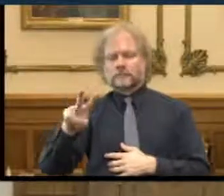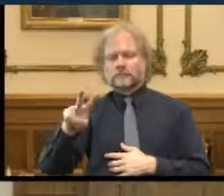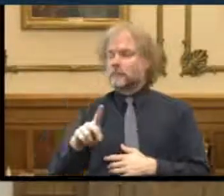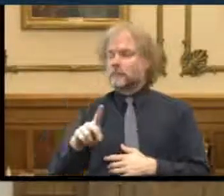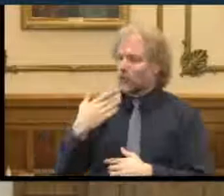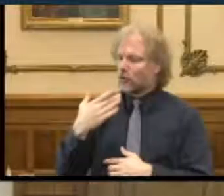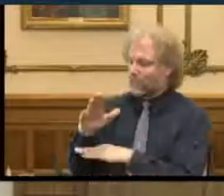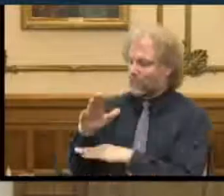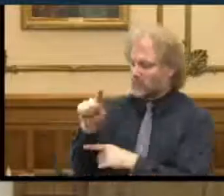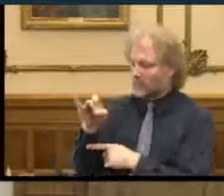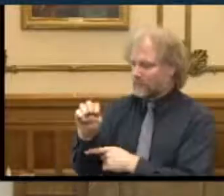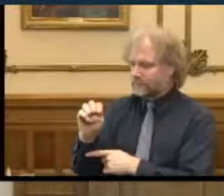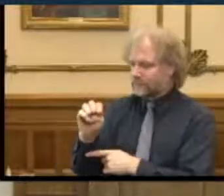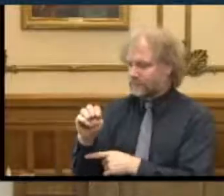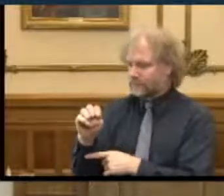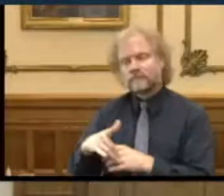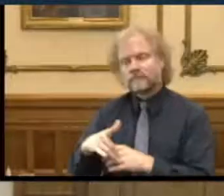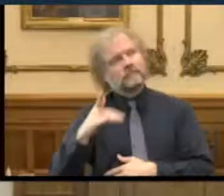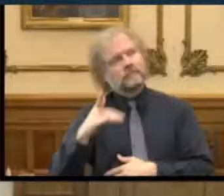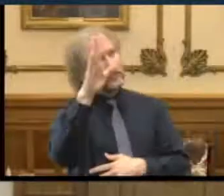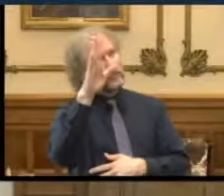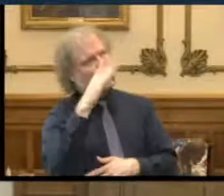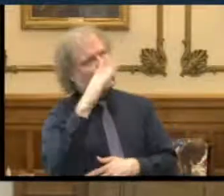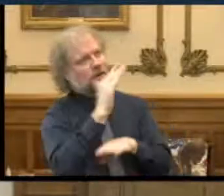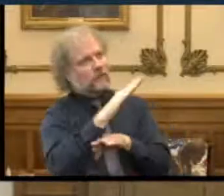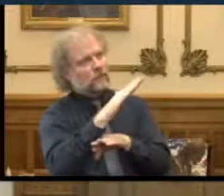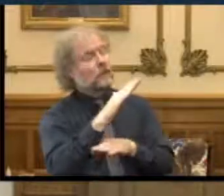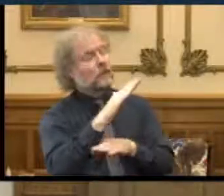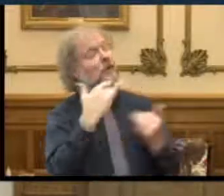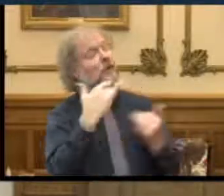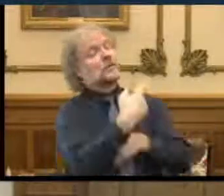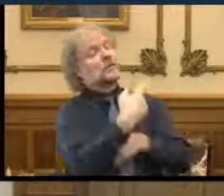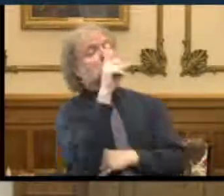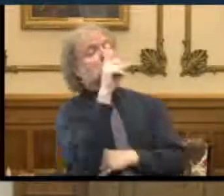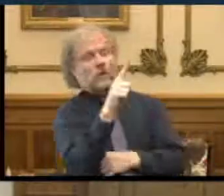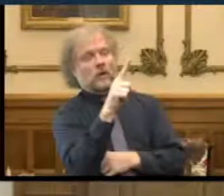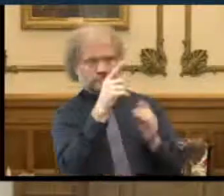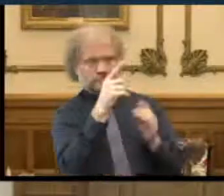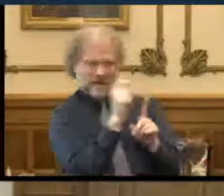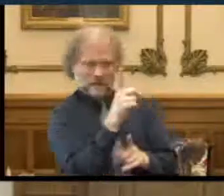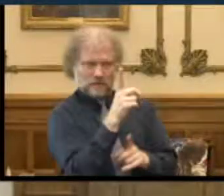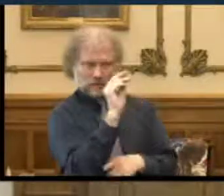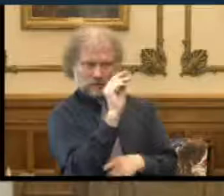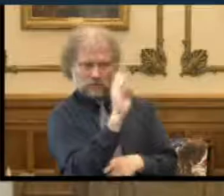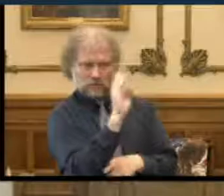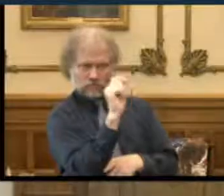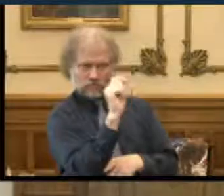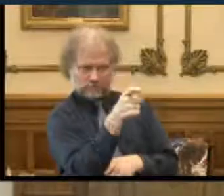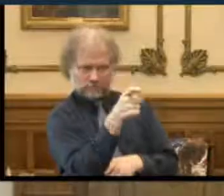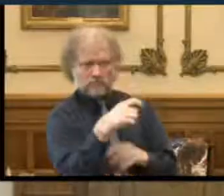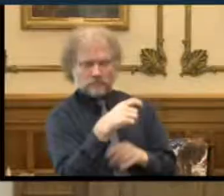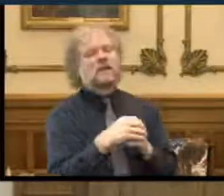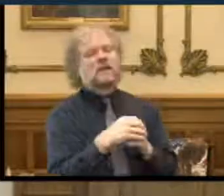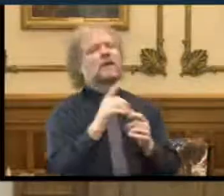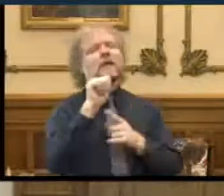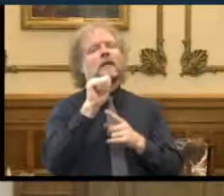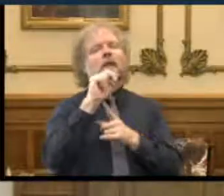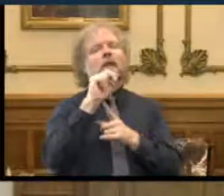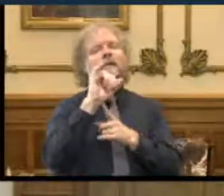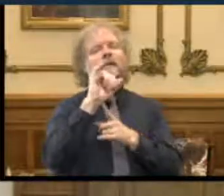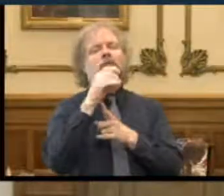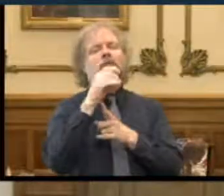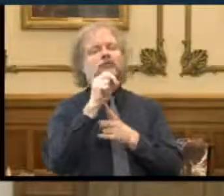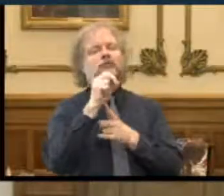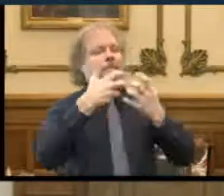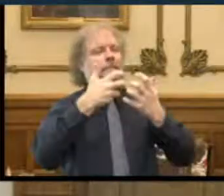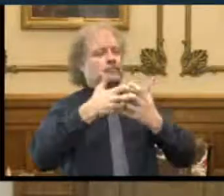Stephanie, good afternoon. Hello, good afternoon. So today's question's for Dr. Box. It's about the antigen machines